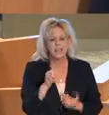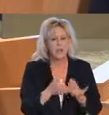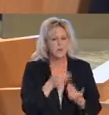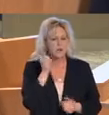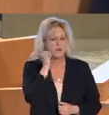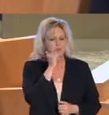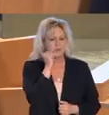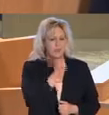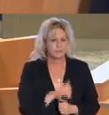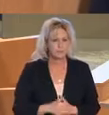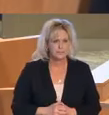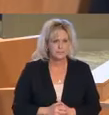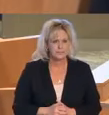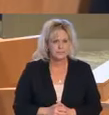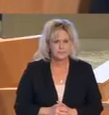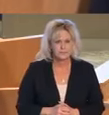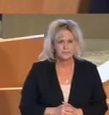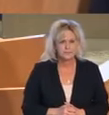daily.